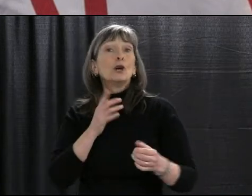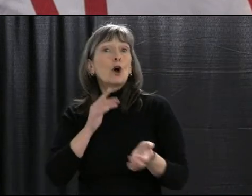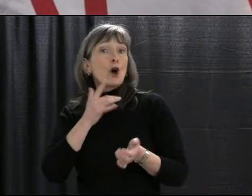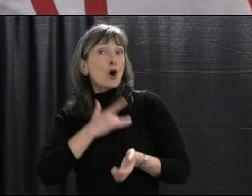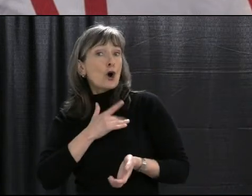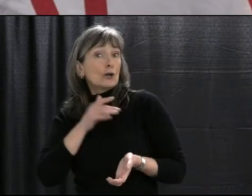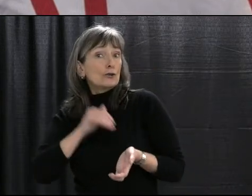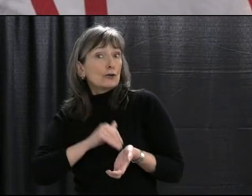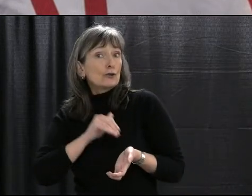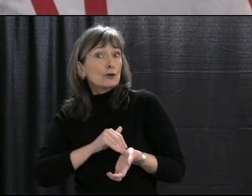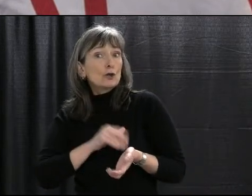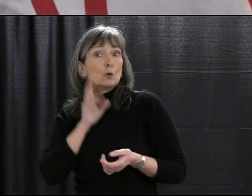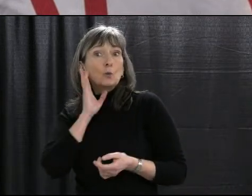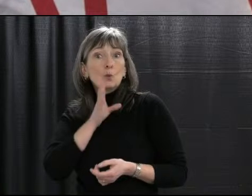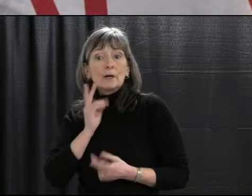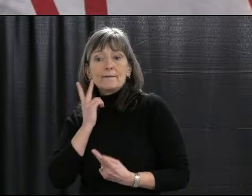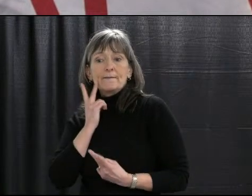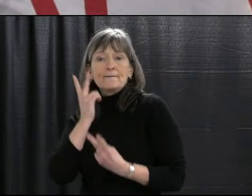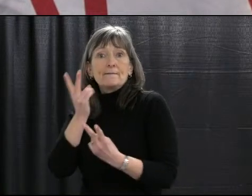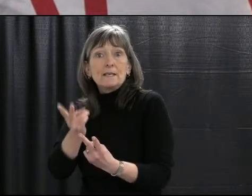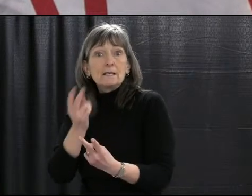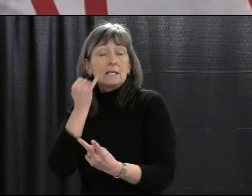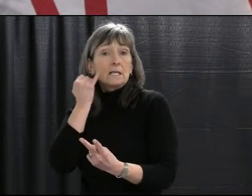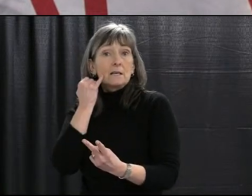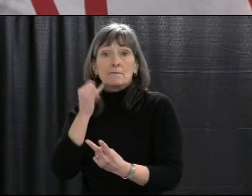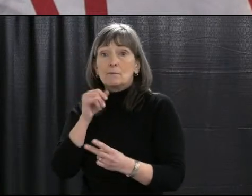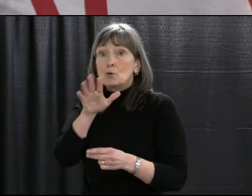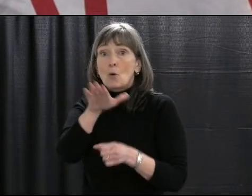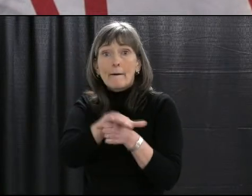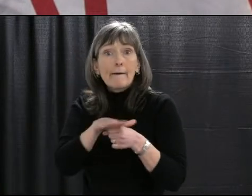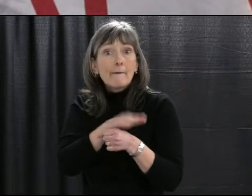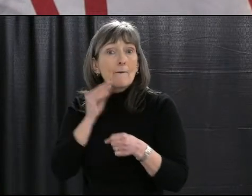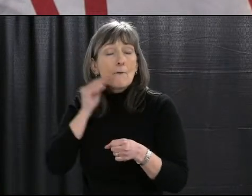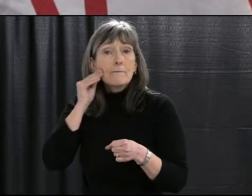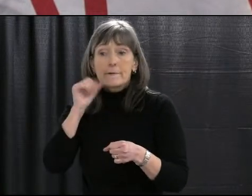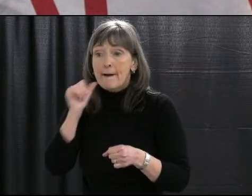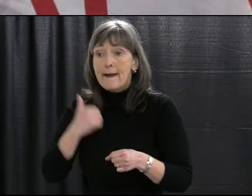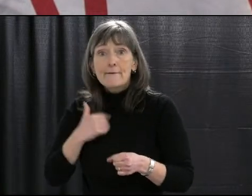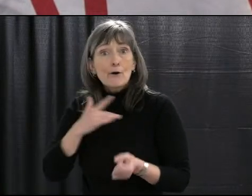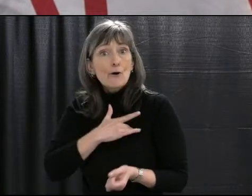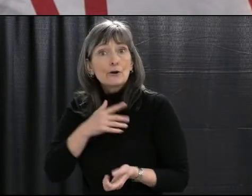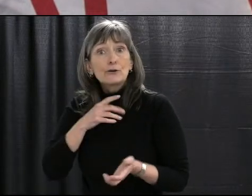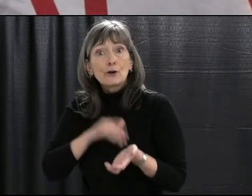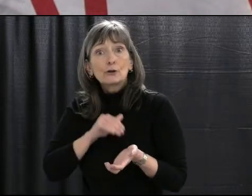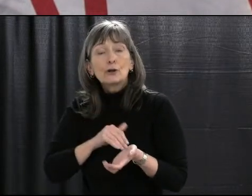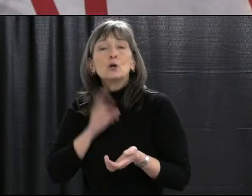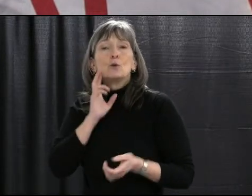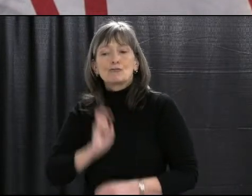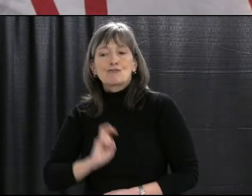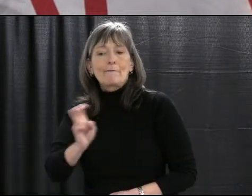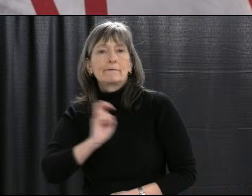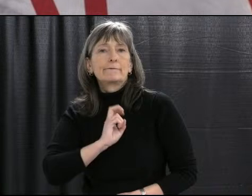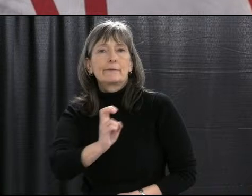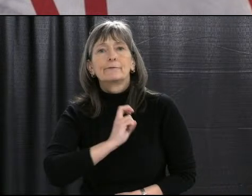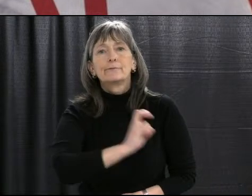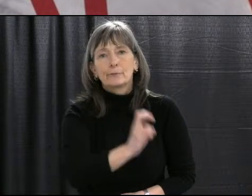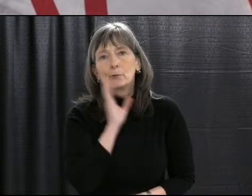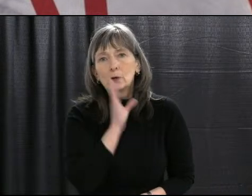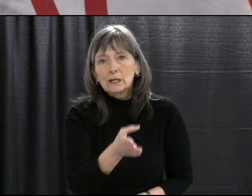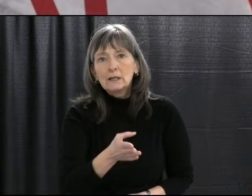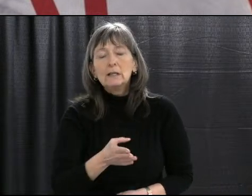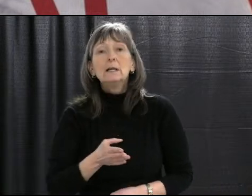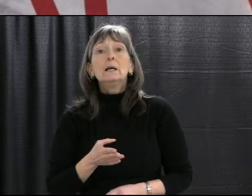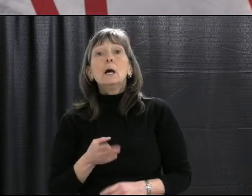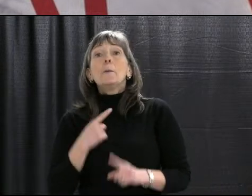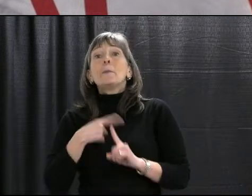visit patients who do not have a cardiologist in their area, and ongoing planning for the new